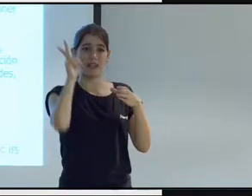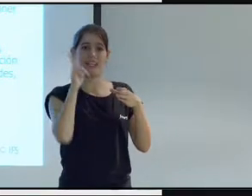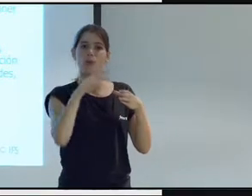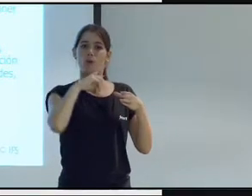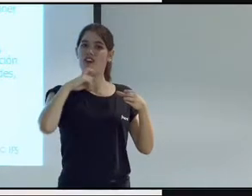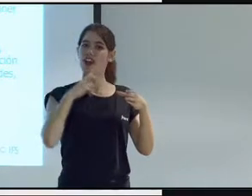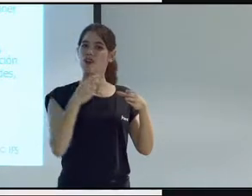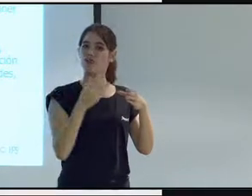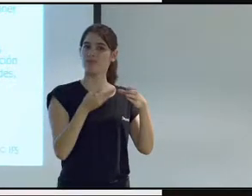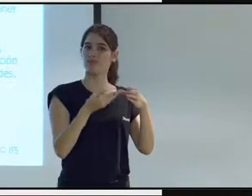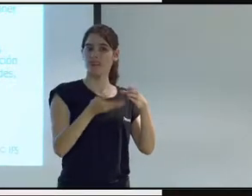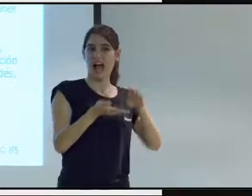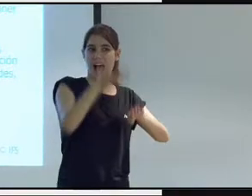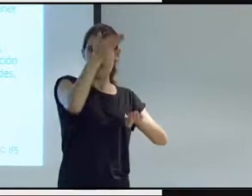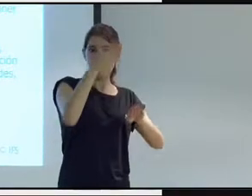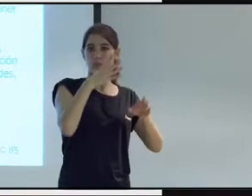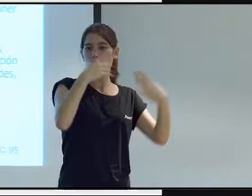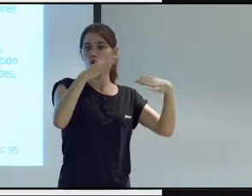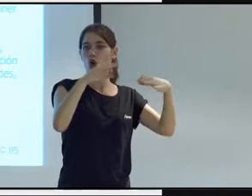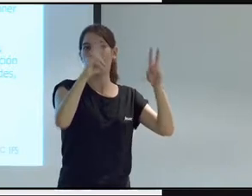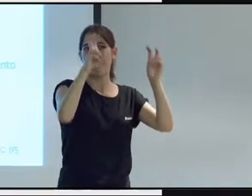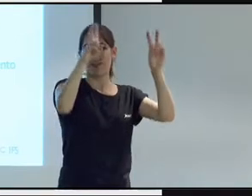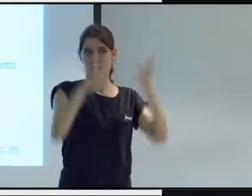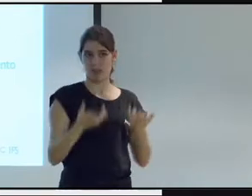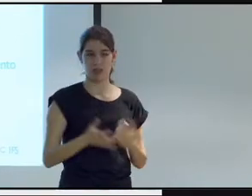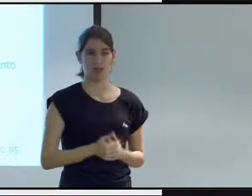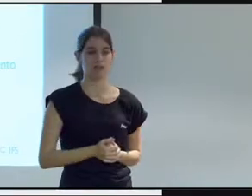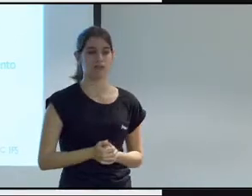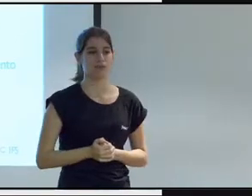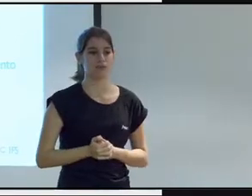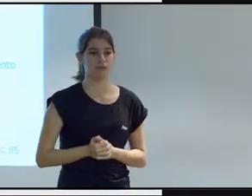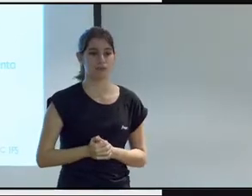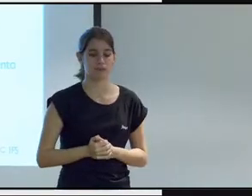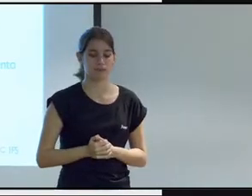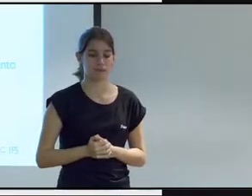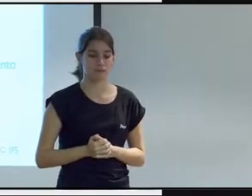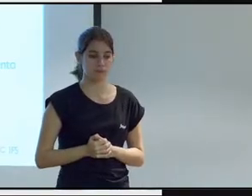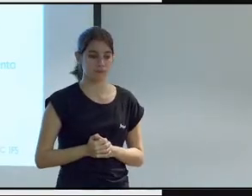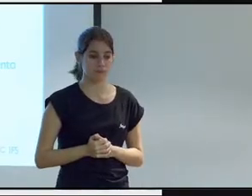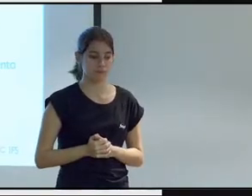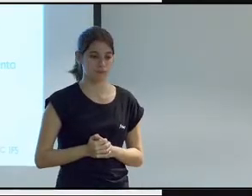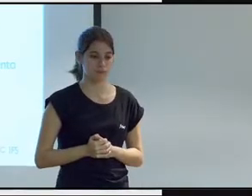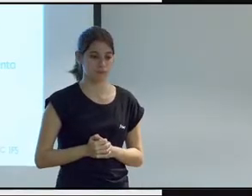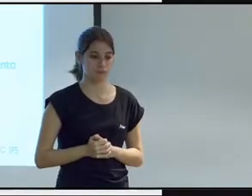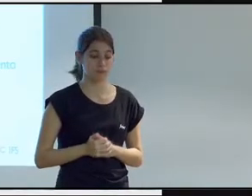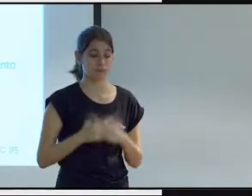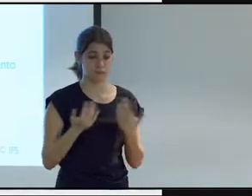privileged body of skills or capacities as something that is normal.